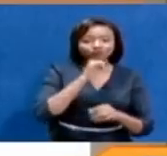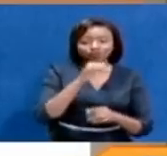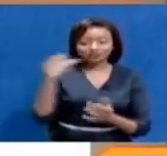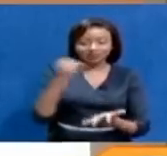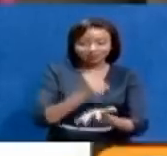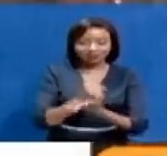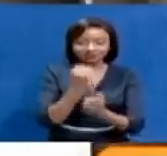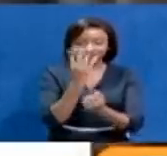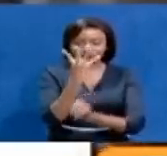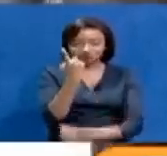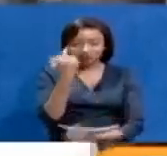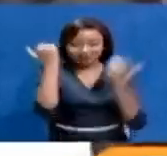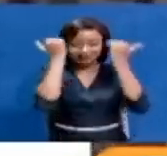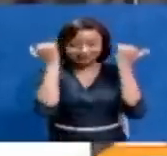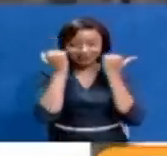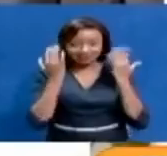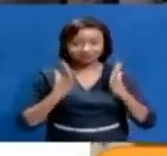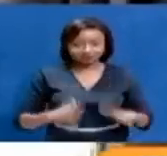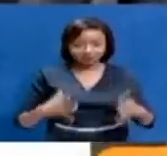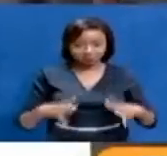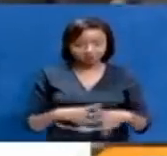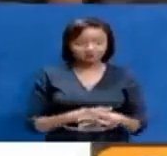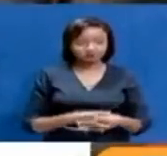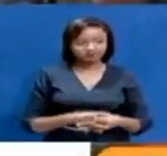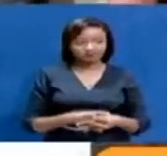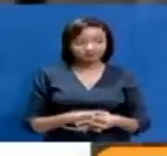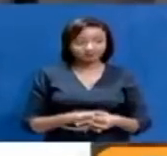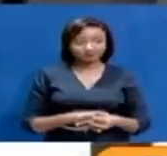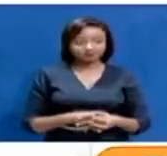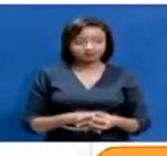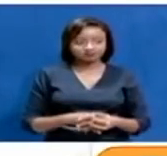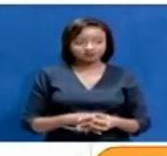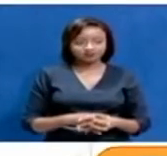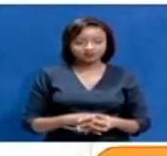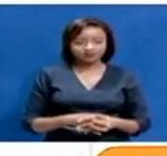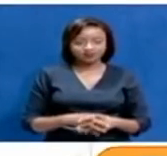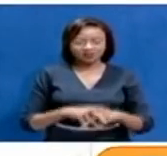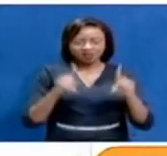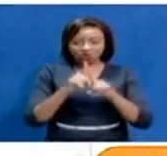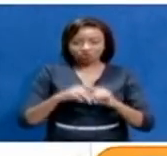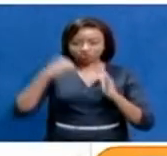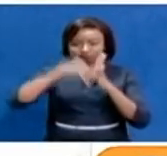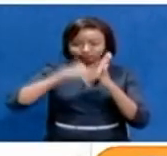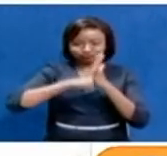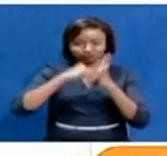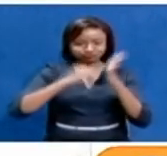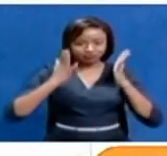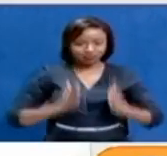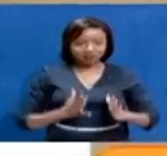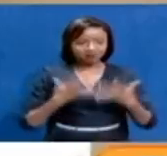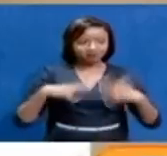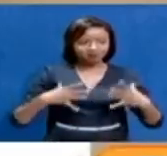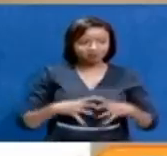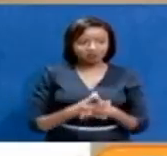reports. The fate of Paul Kihara Kariuki and Kennedy Ogeto as advocates and members of the Law Society of